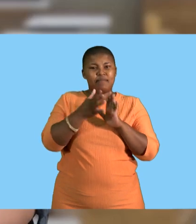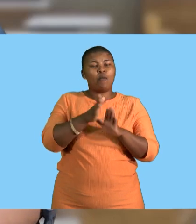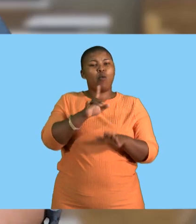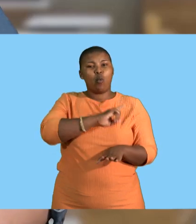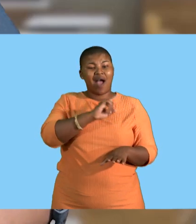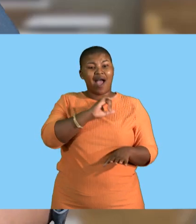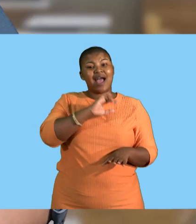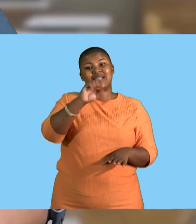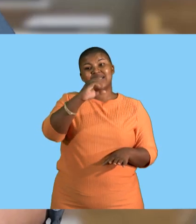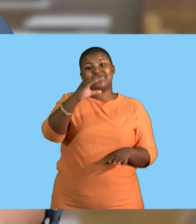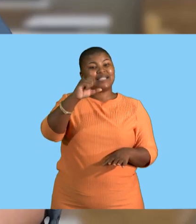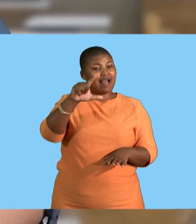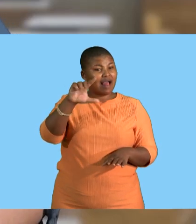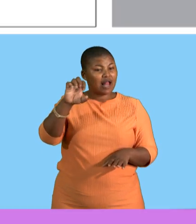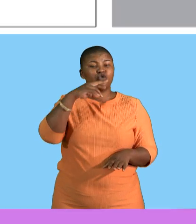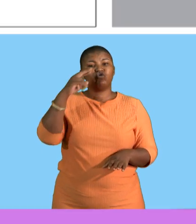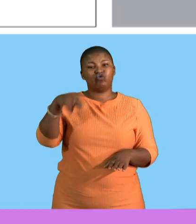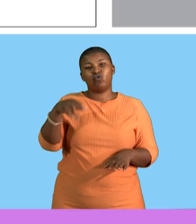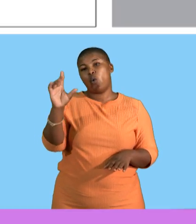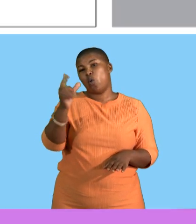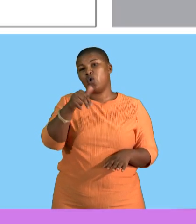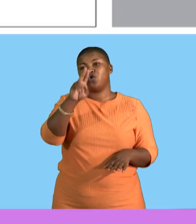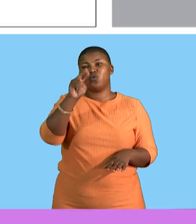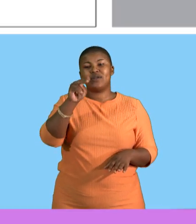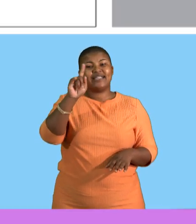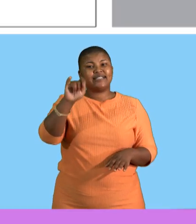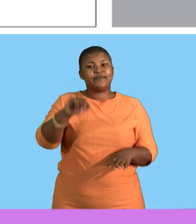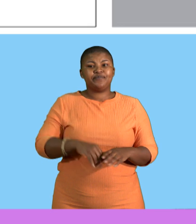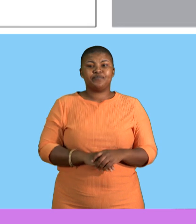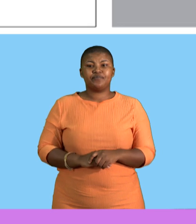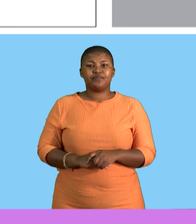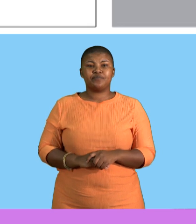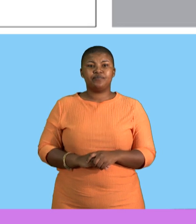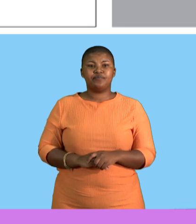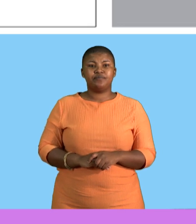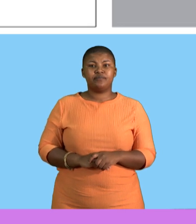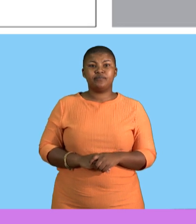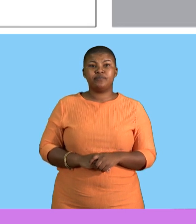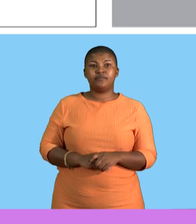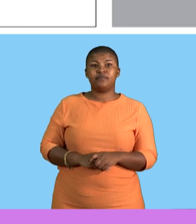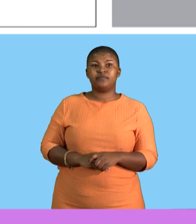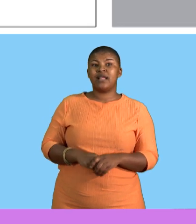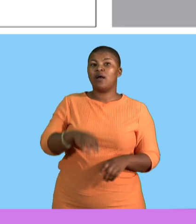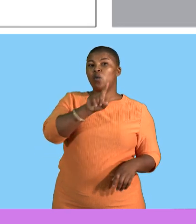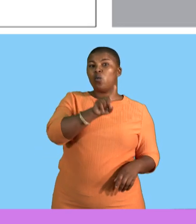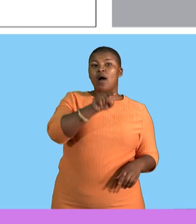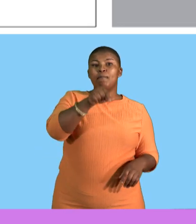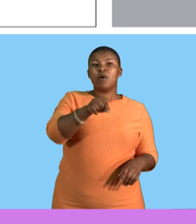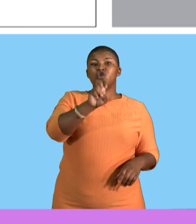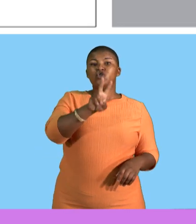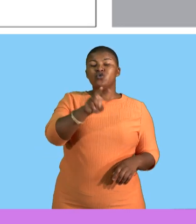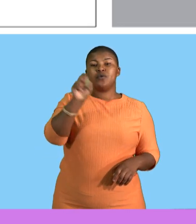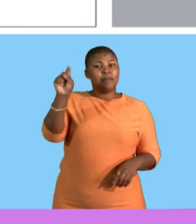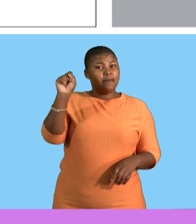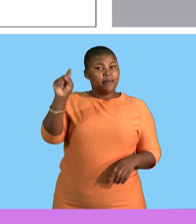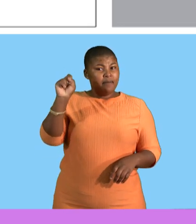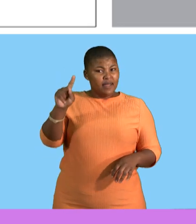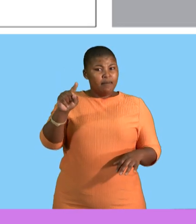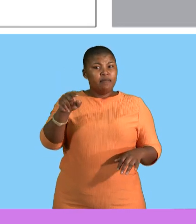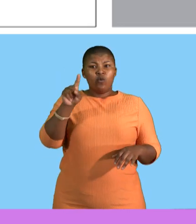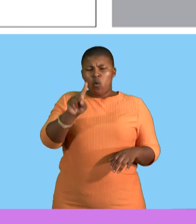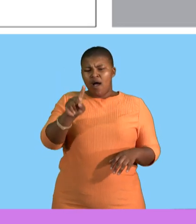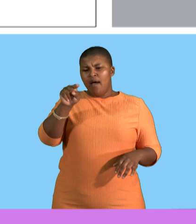units. 1.2. Use the given scale to calculate the length of the sport field in meters if